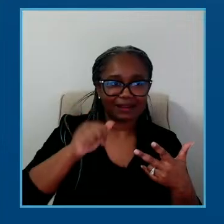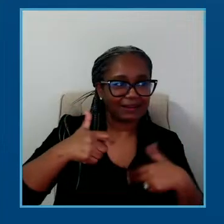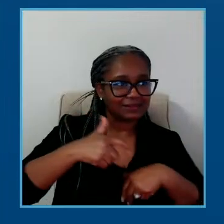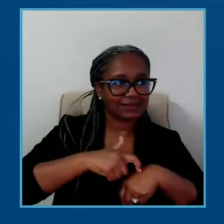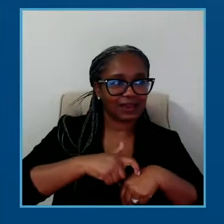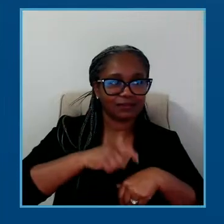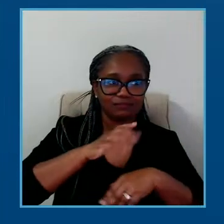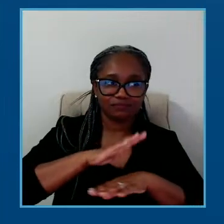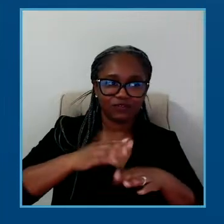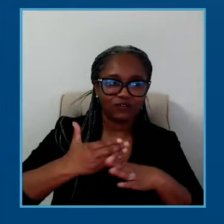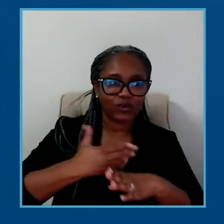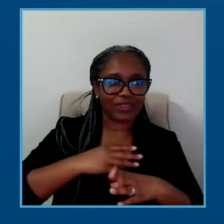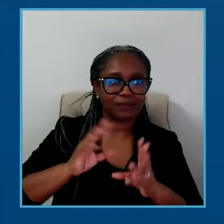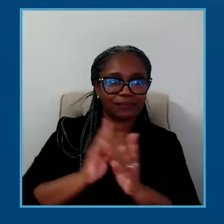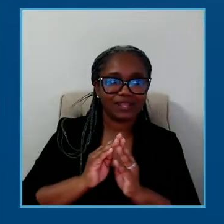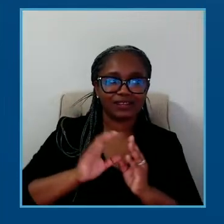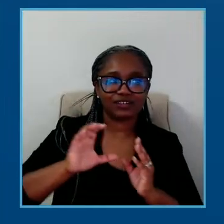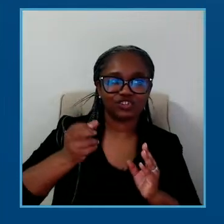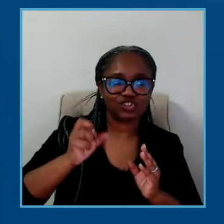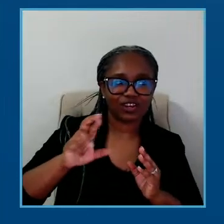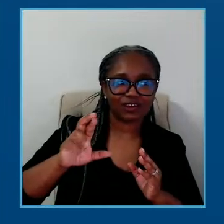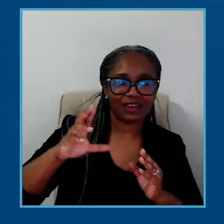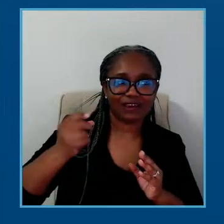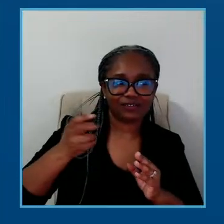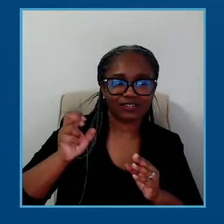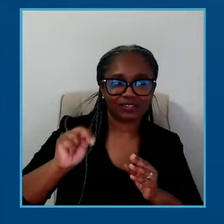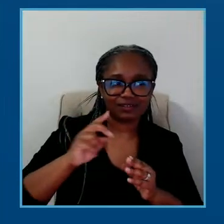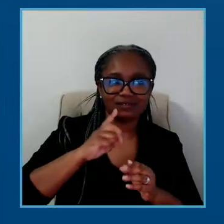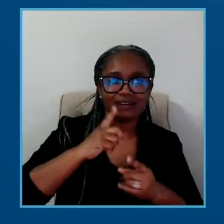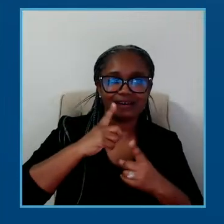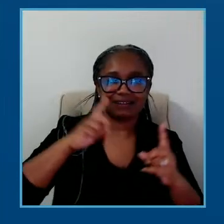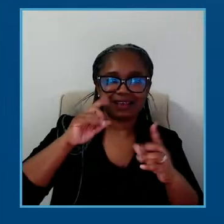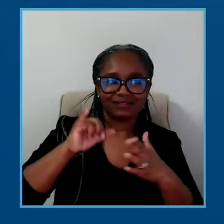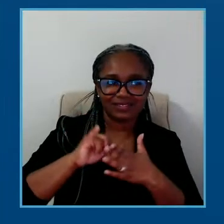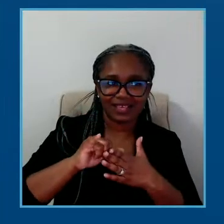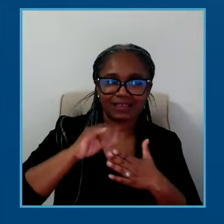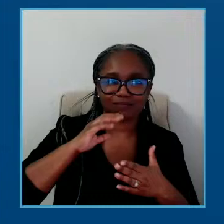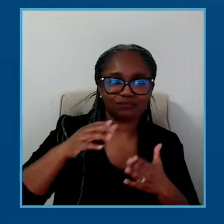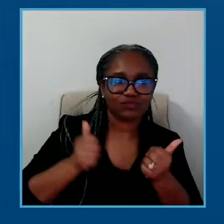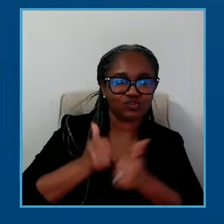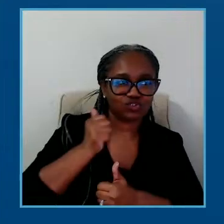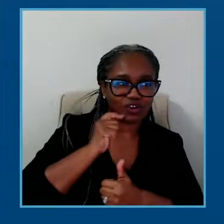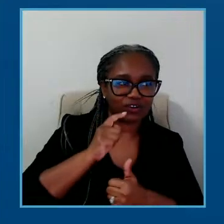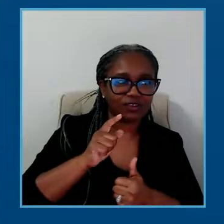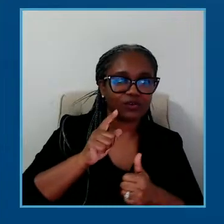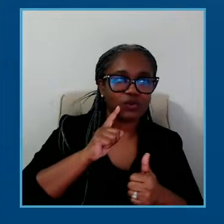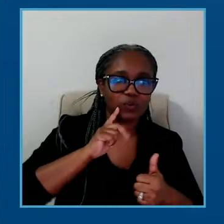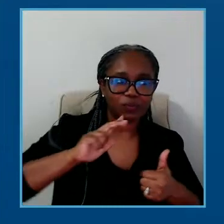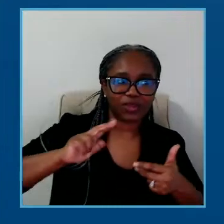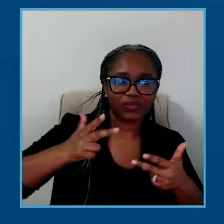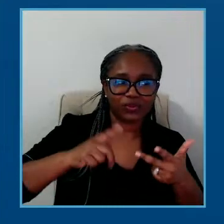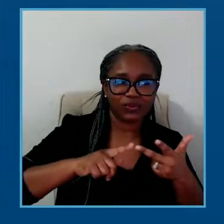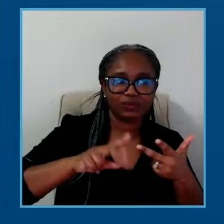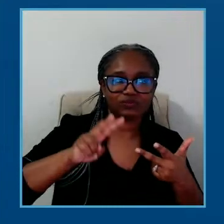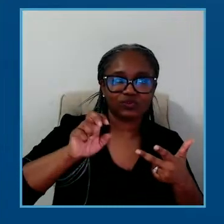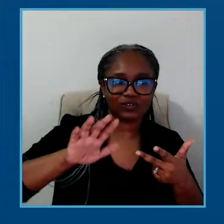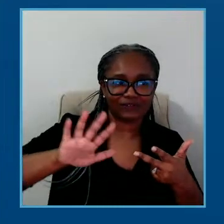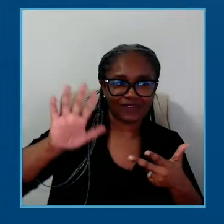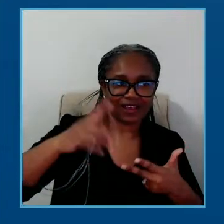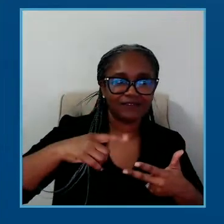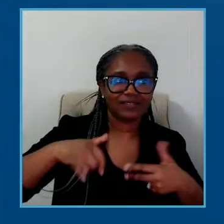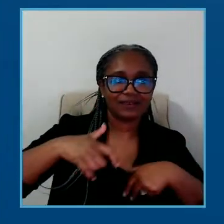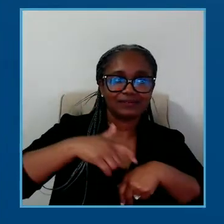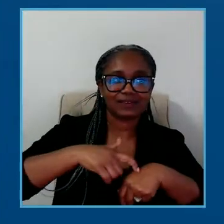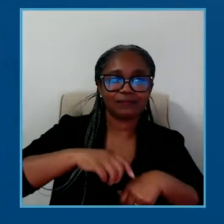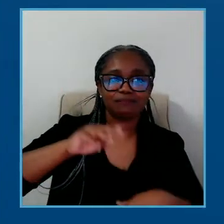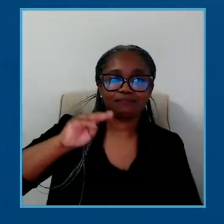with 298 and 214.5 votes respectively. Gina Repass received 112 votes, Kaylin